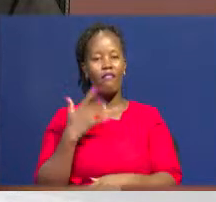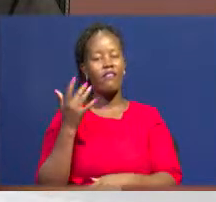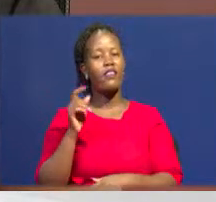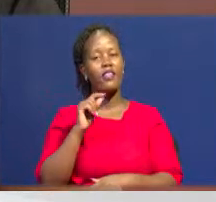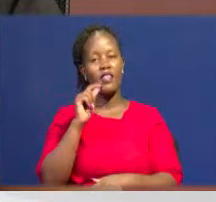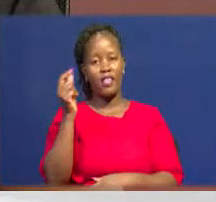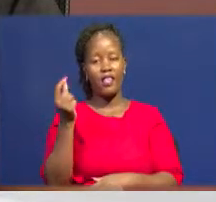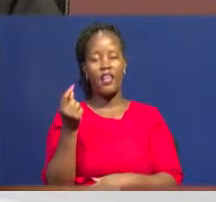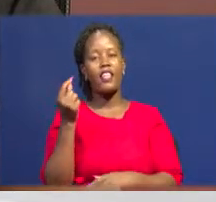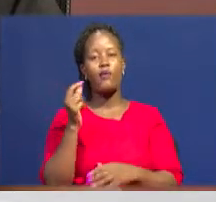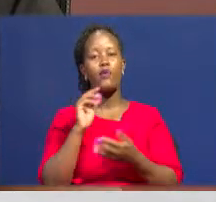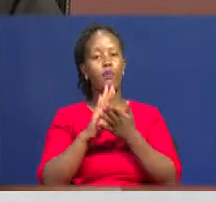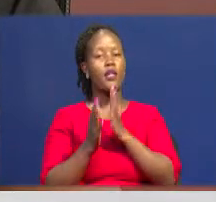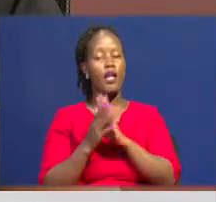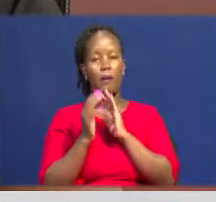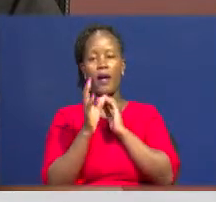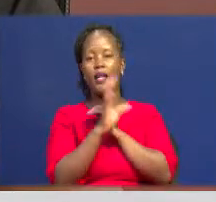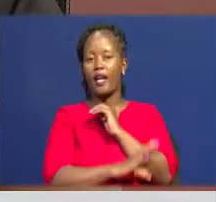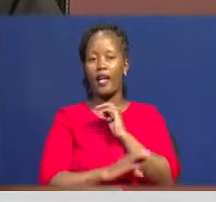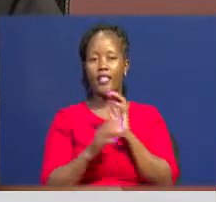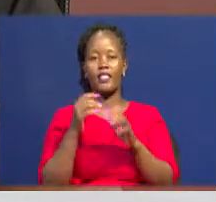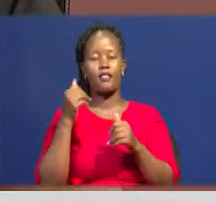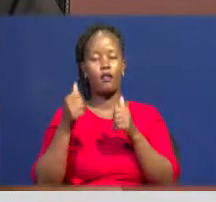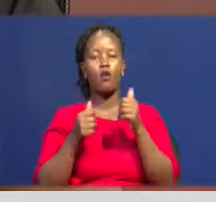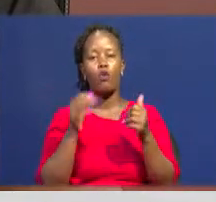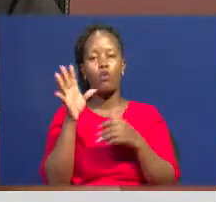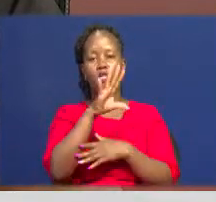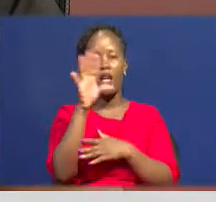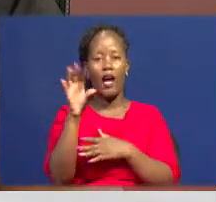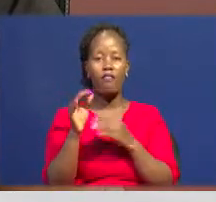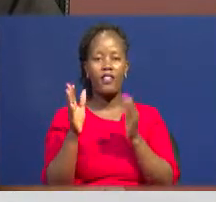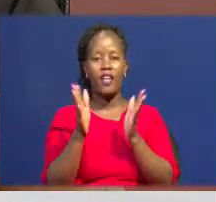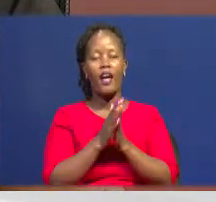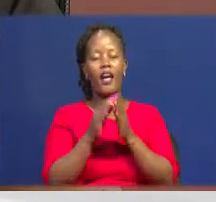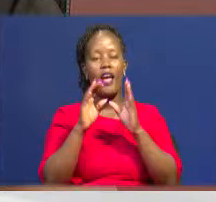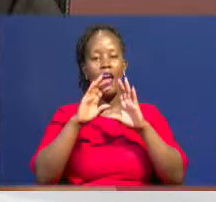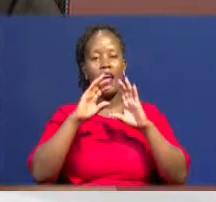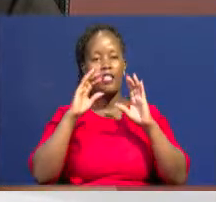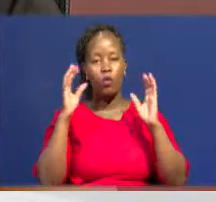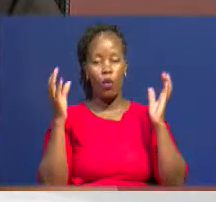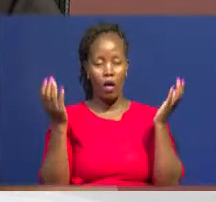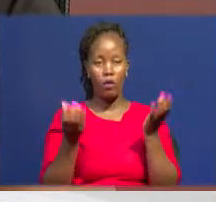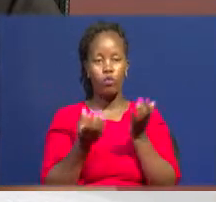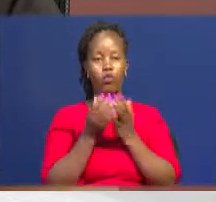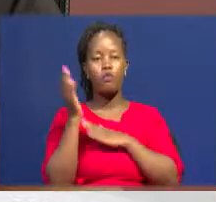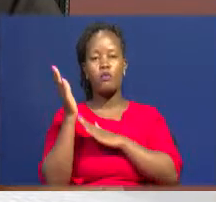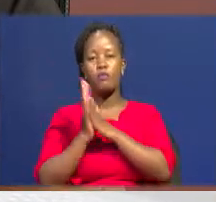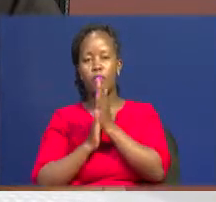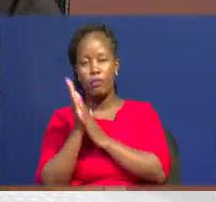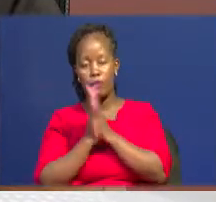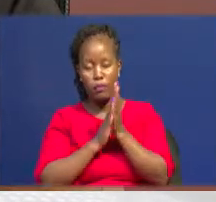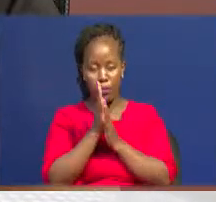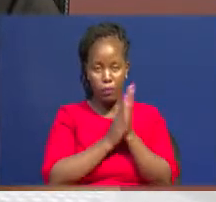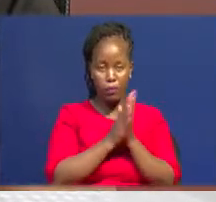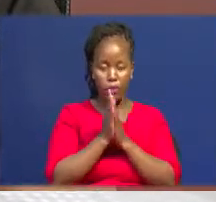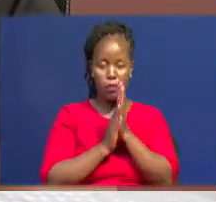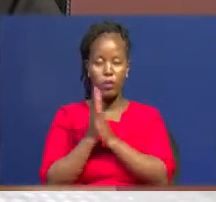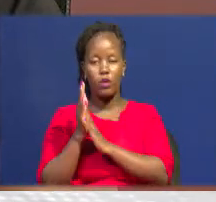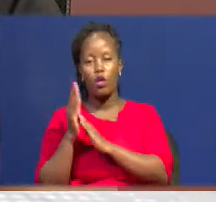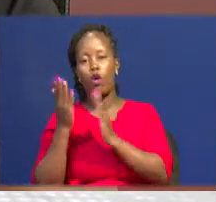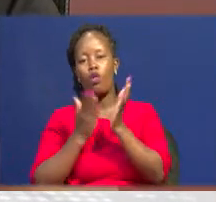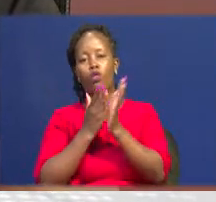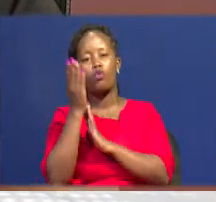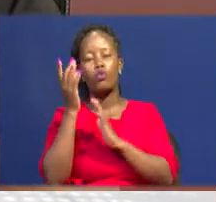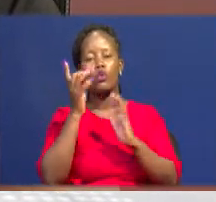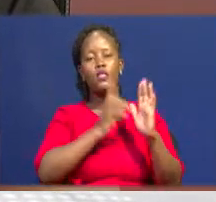be one of the countries that Africa and the world are going to be looking at in terms of the development